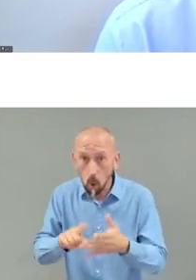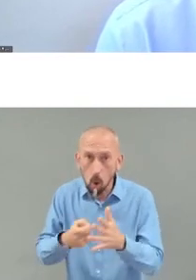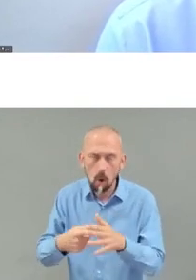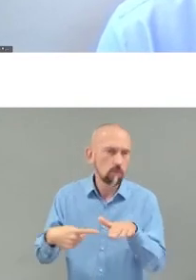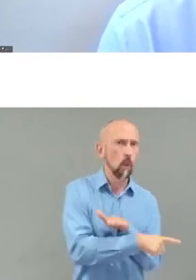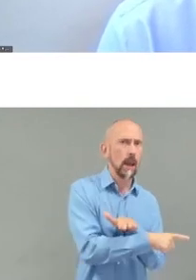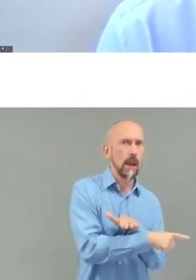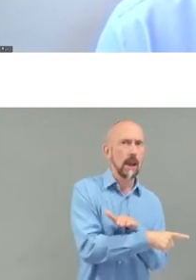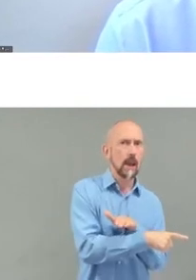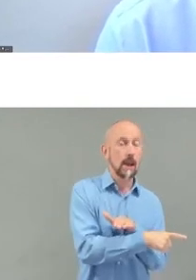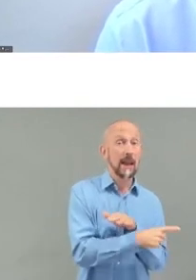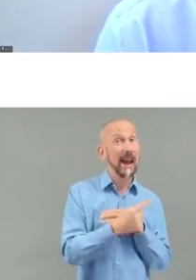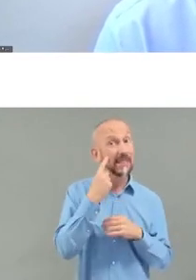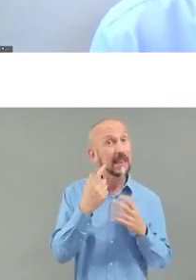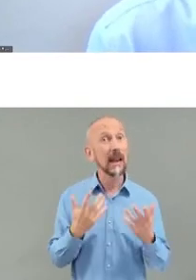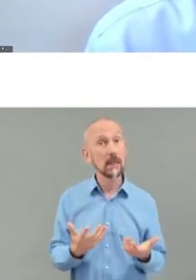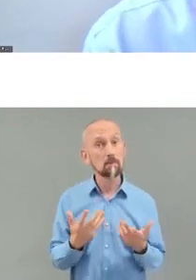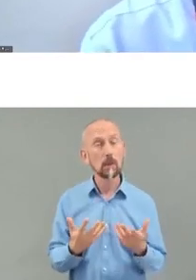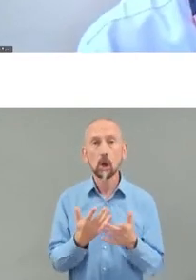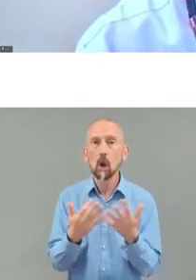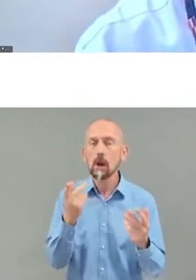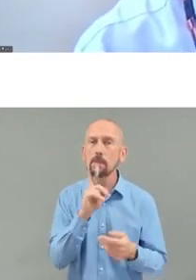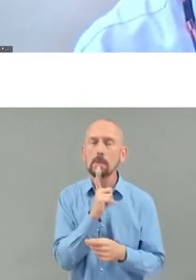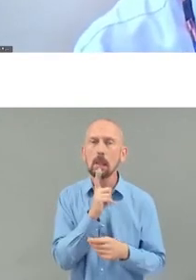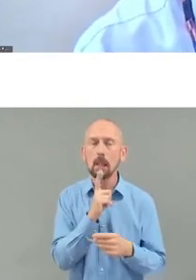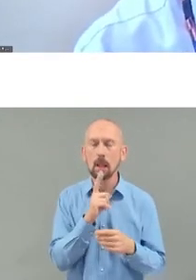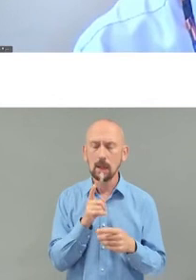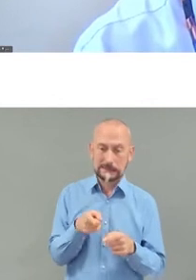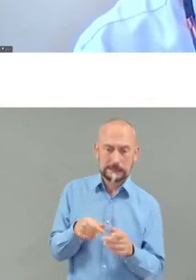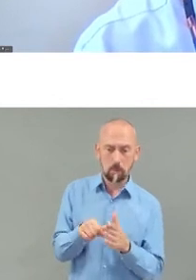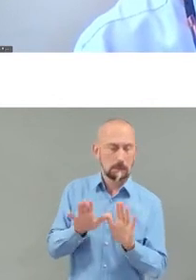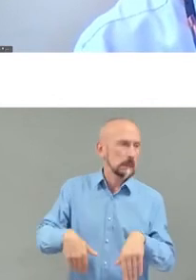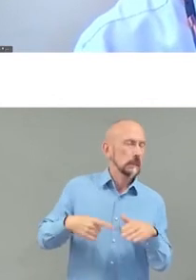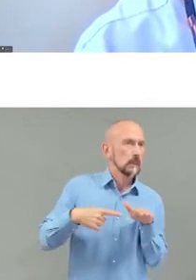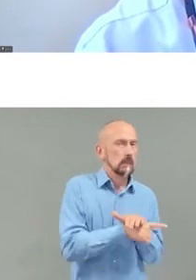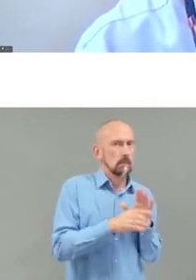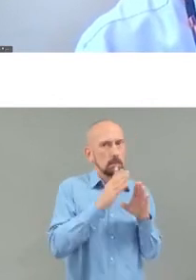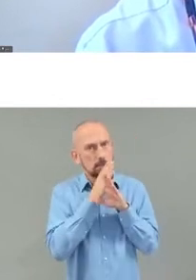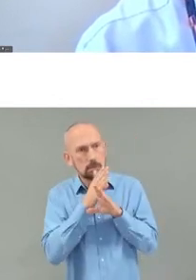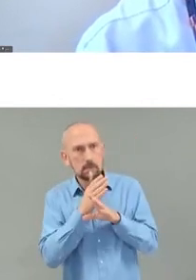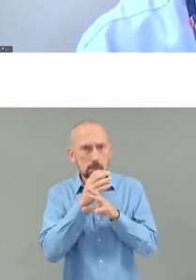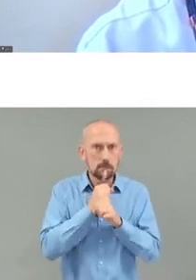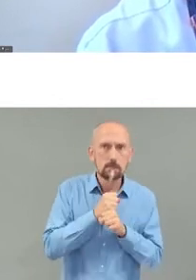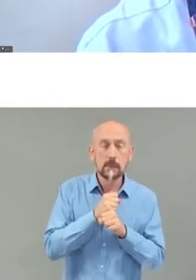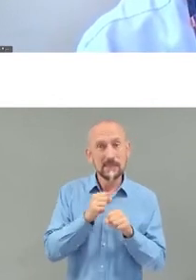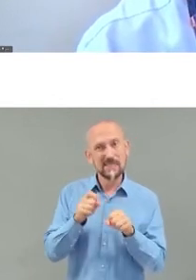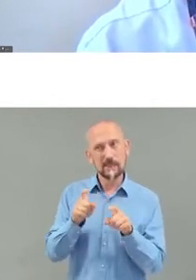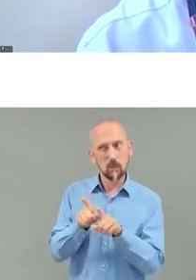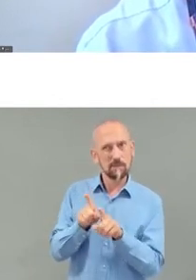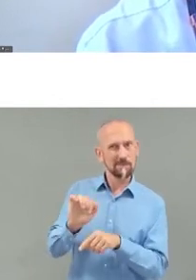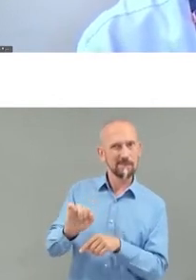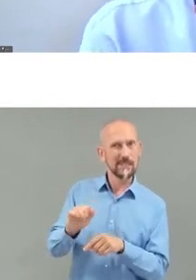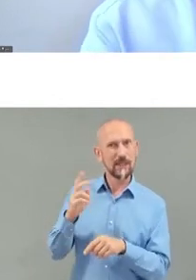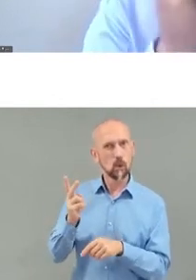choosing to run away from the problem by ignoring certain things, hence the less silence comment that was made by Victoria. Why don't we